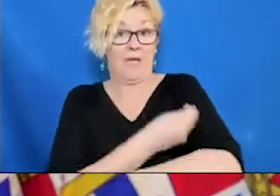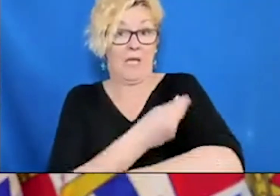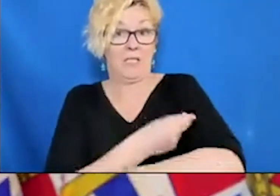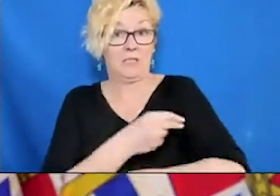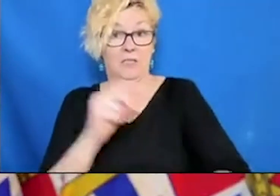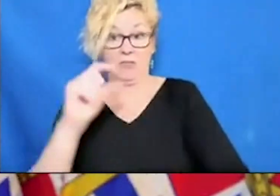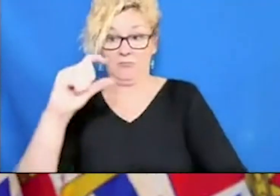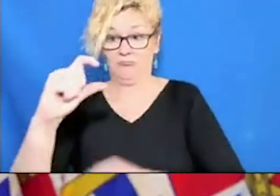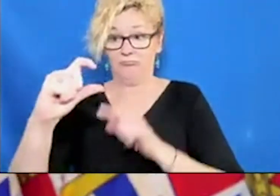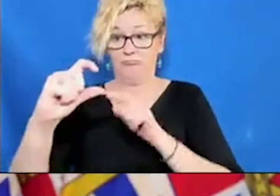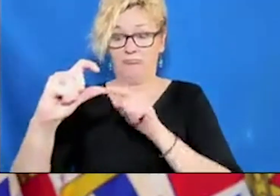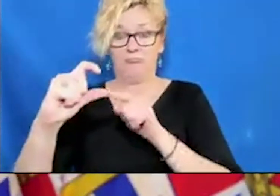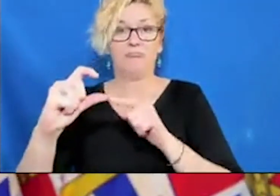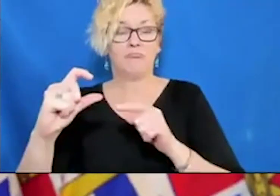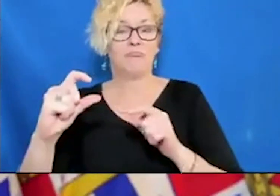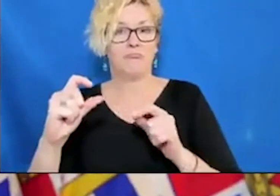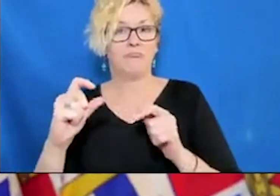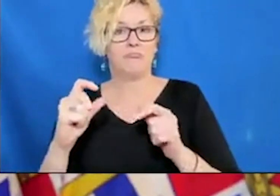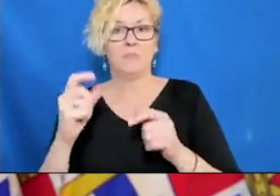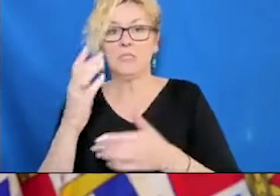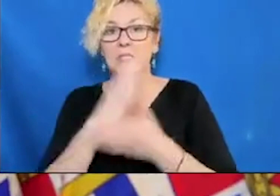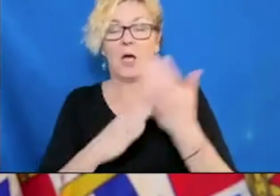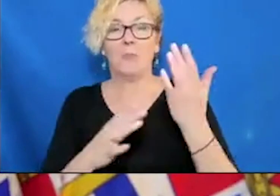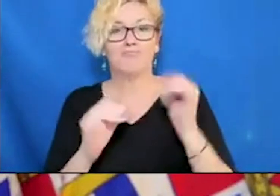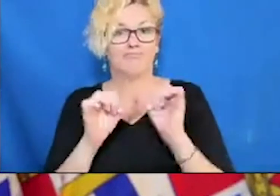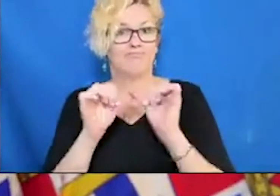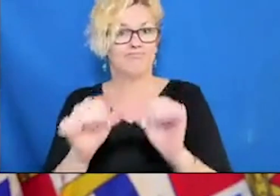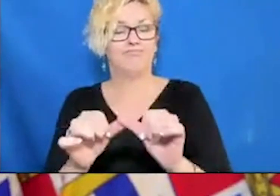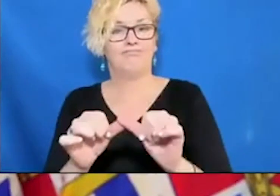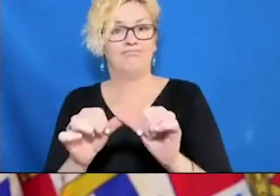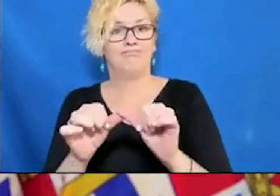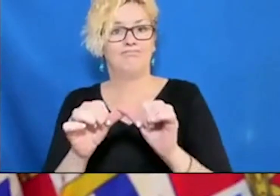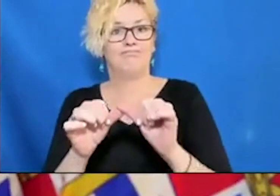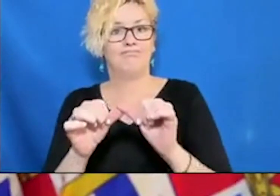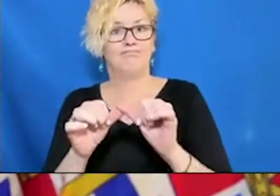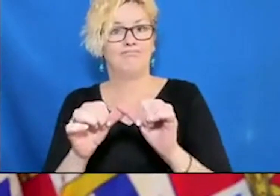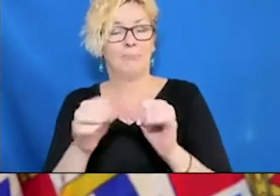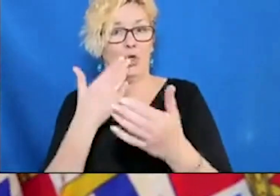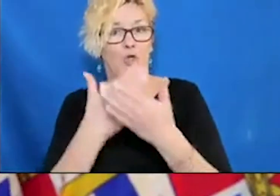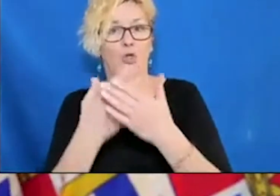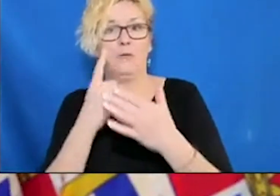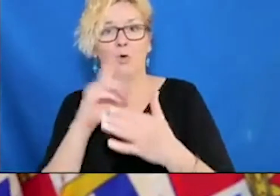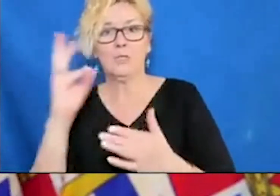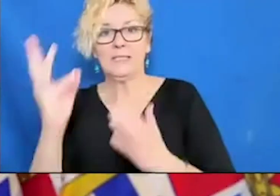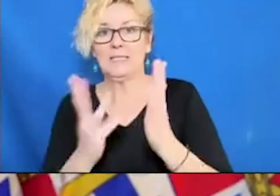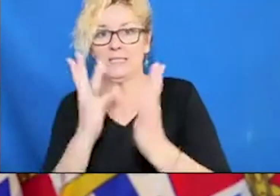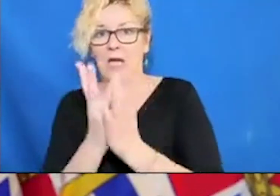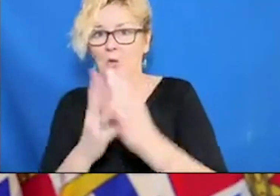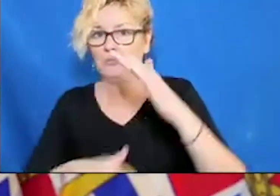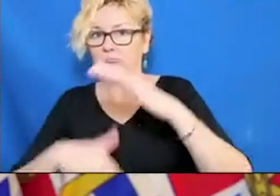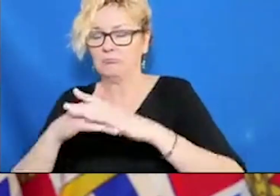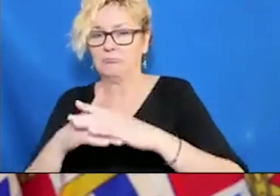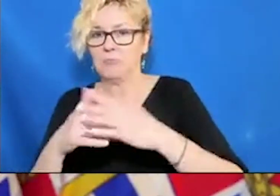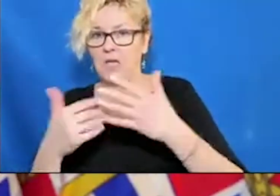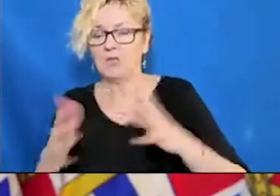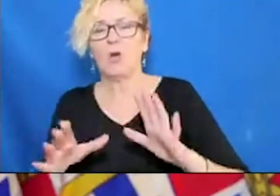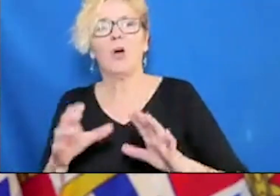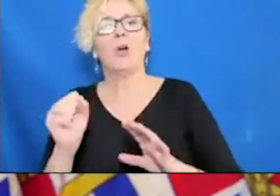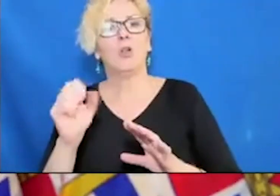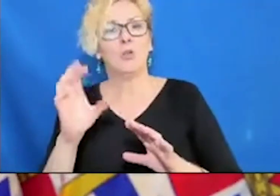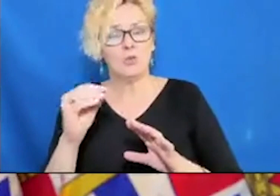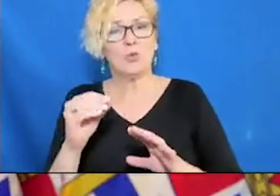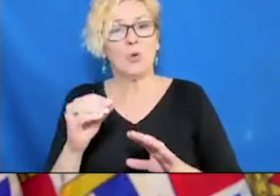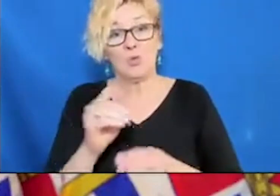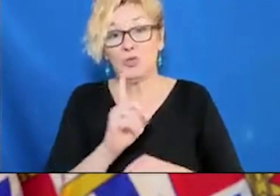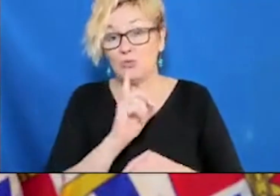particular. And yes, we have all of that. There's lists, there's pulling people in sooner for their appointments if we're getting to, and it's